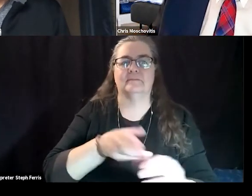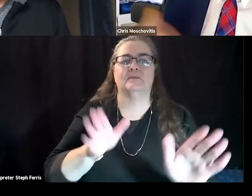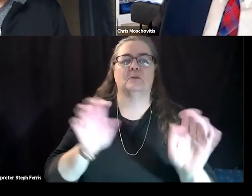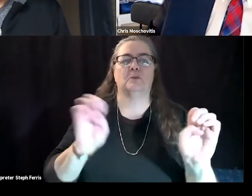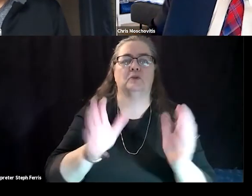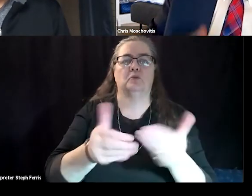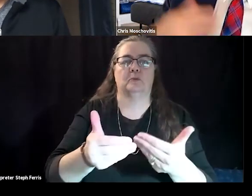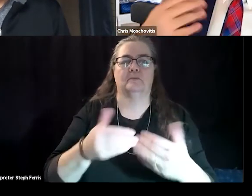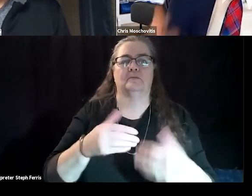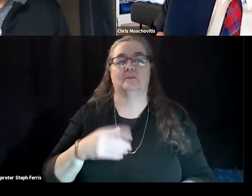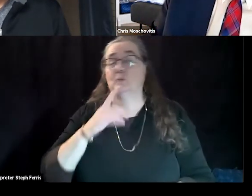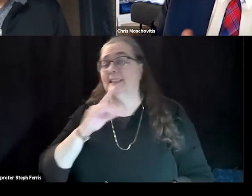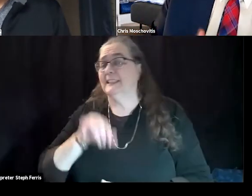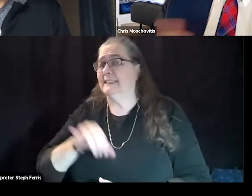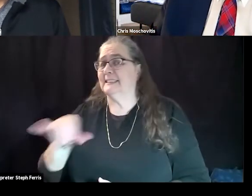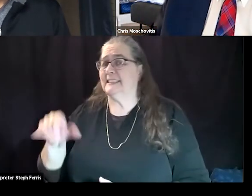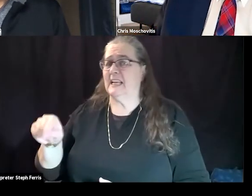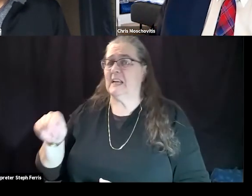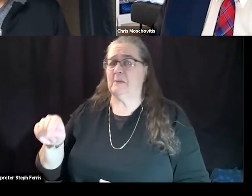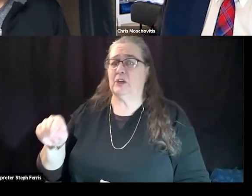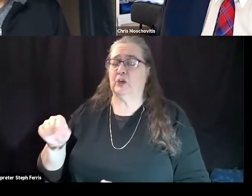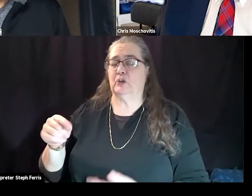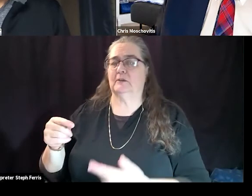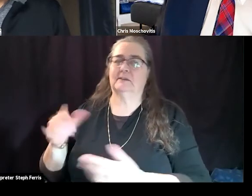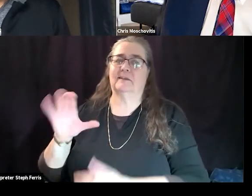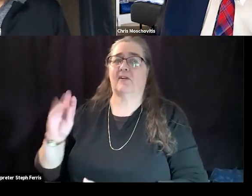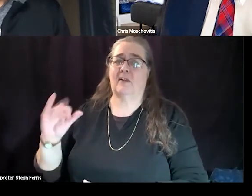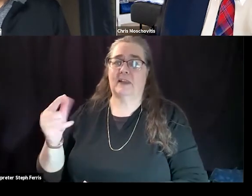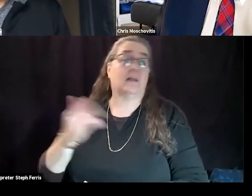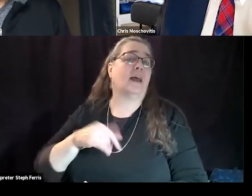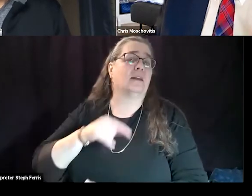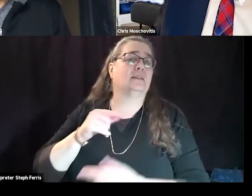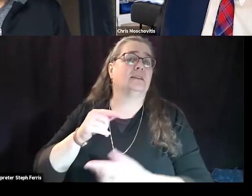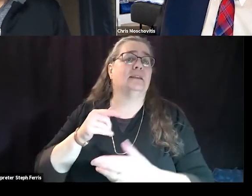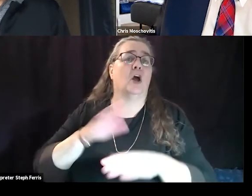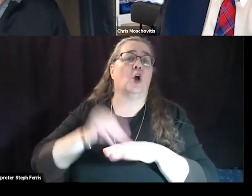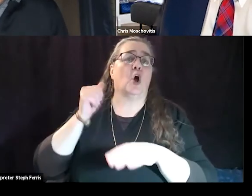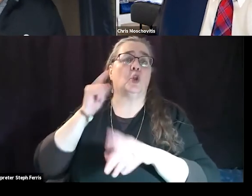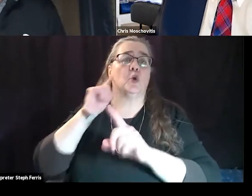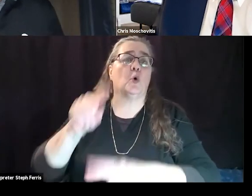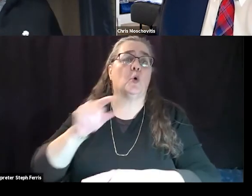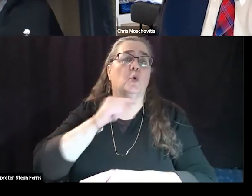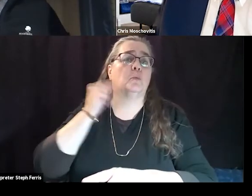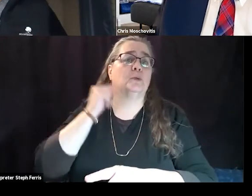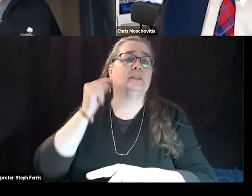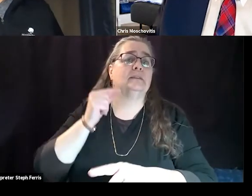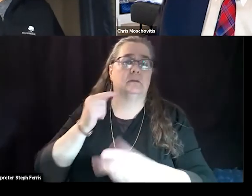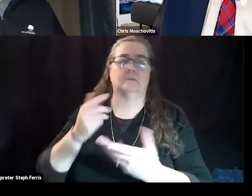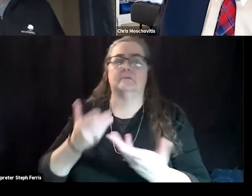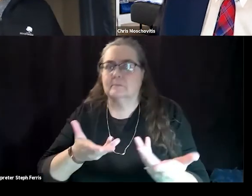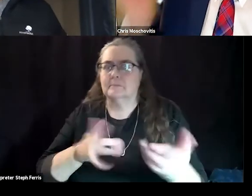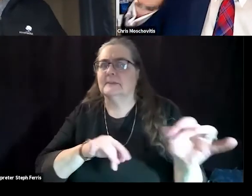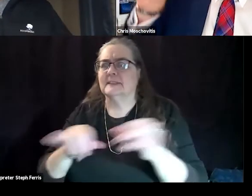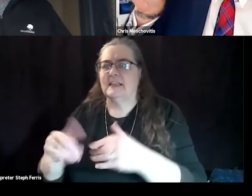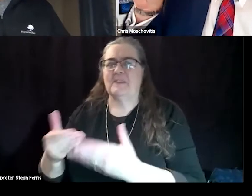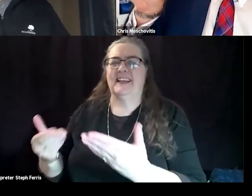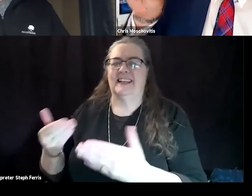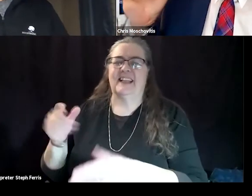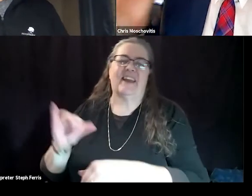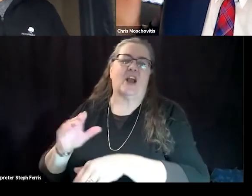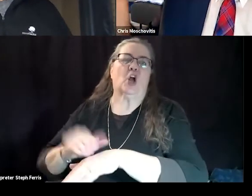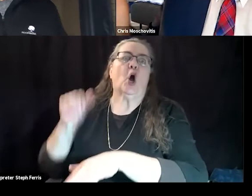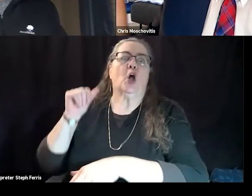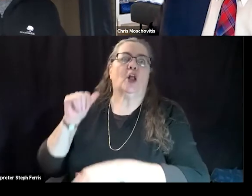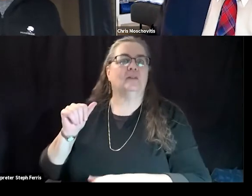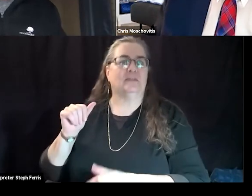calling. Priesthood is a calling. There are some things that are a calling. And getting into these, dark